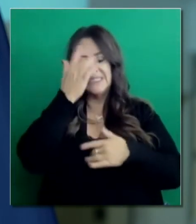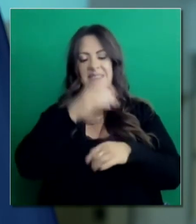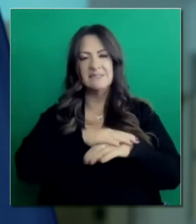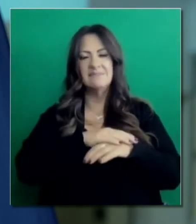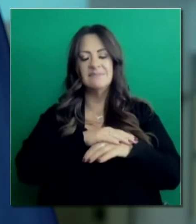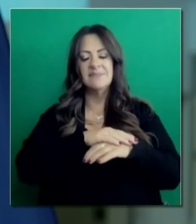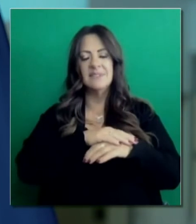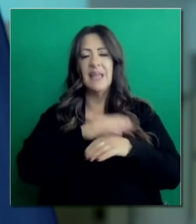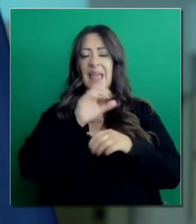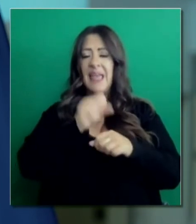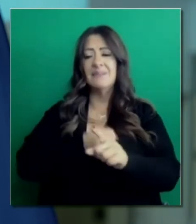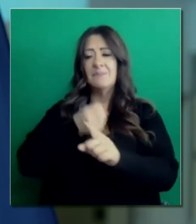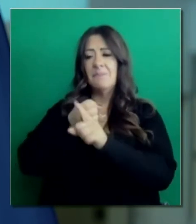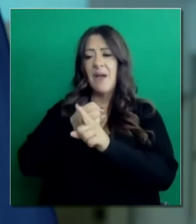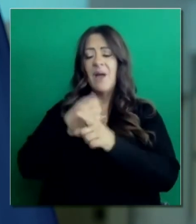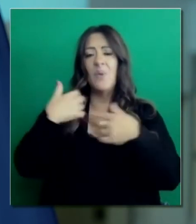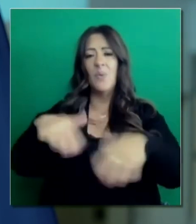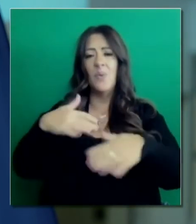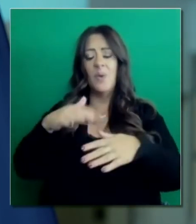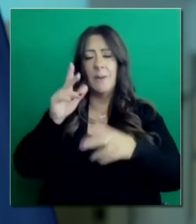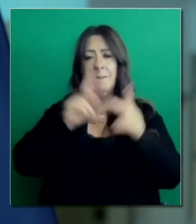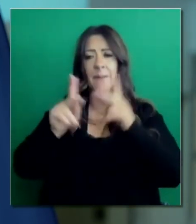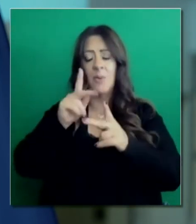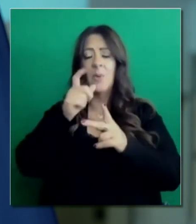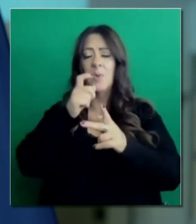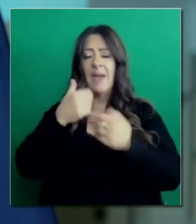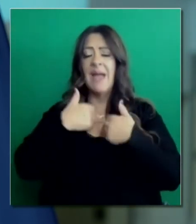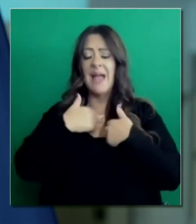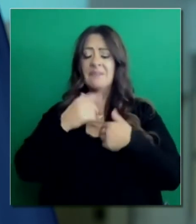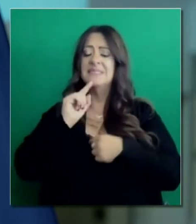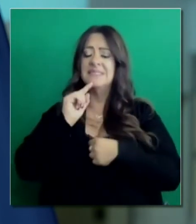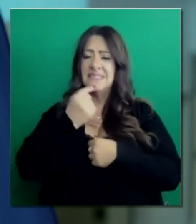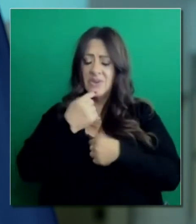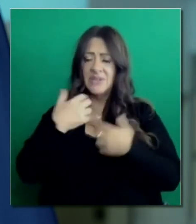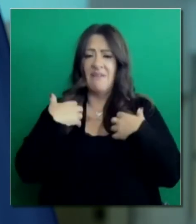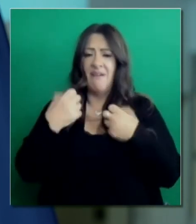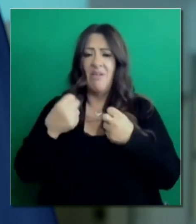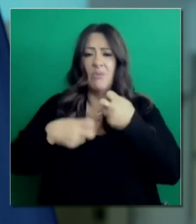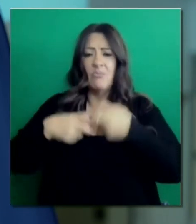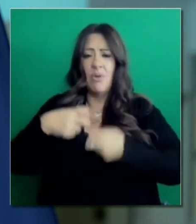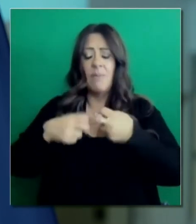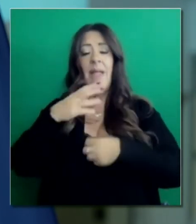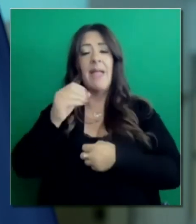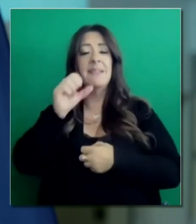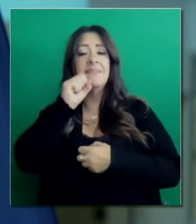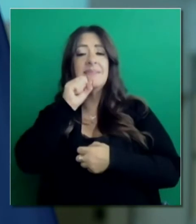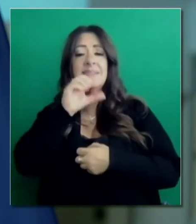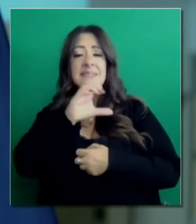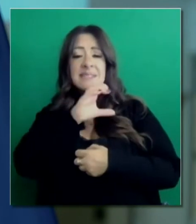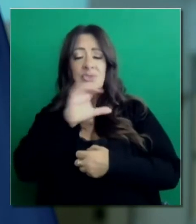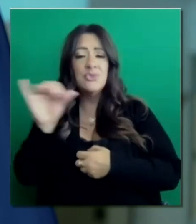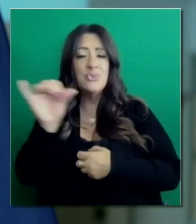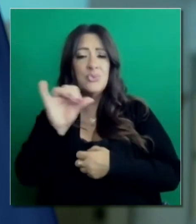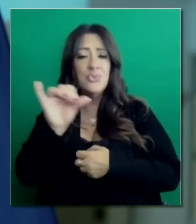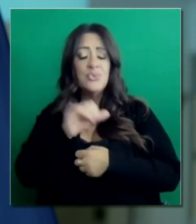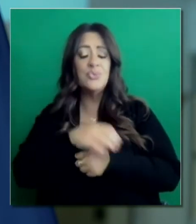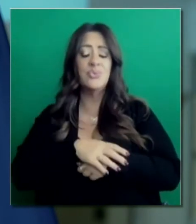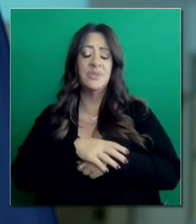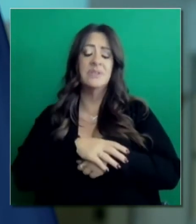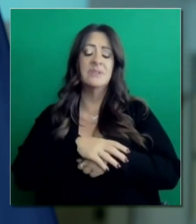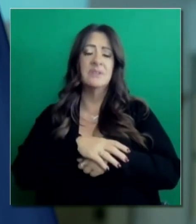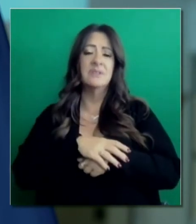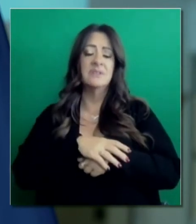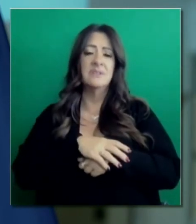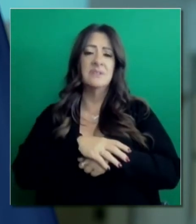those with comorbidities, pre-existing conditions, and other issues that could further exacerbate their health.